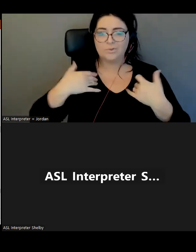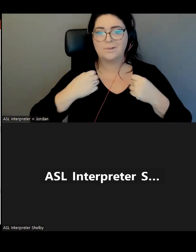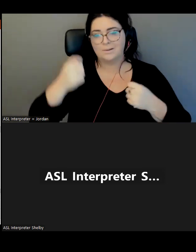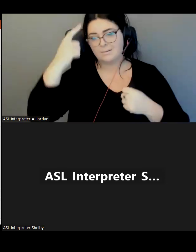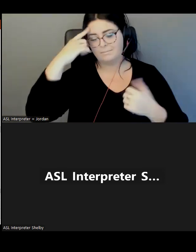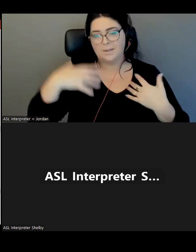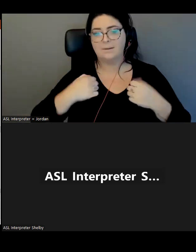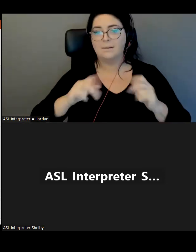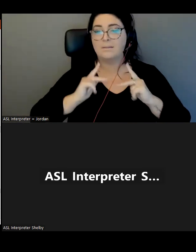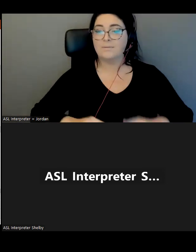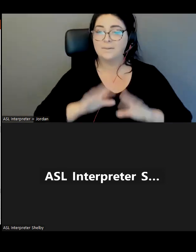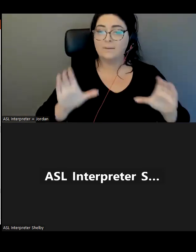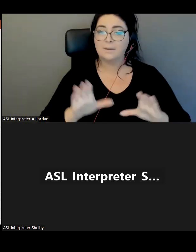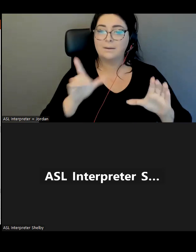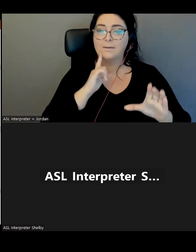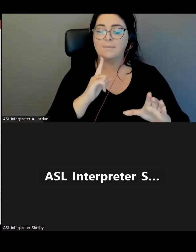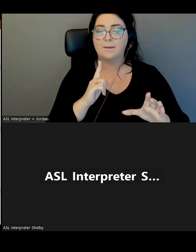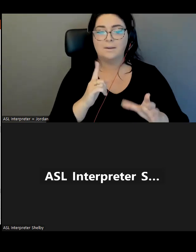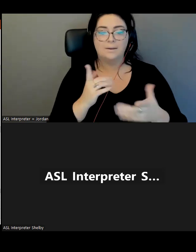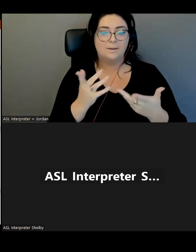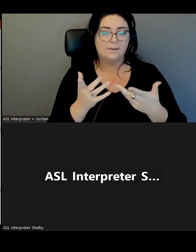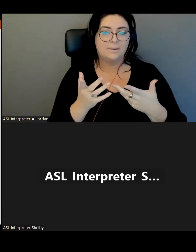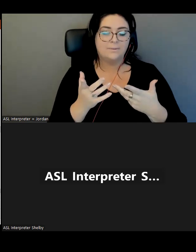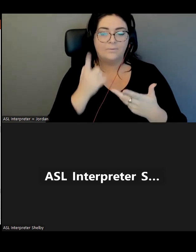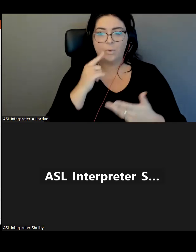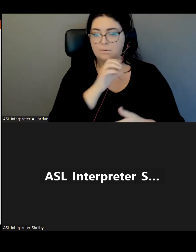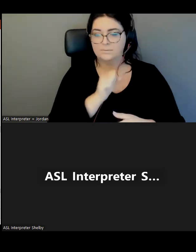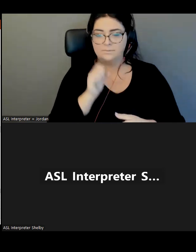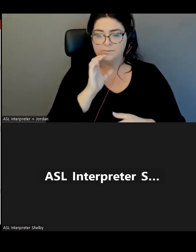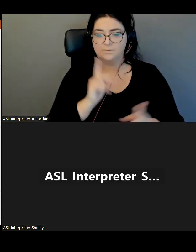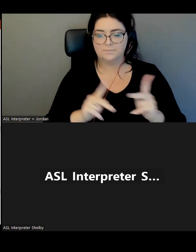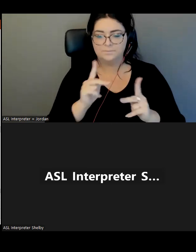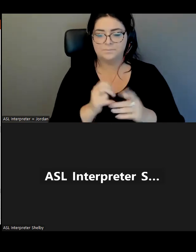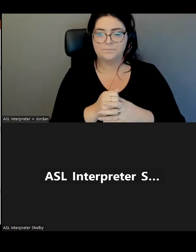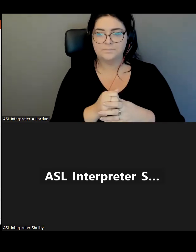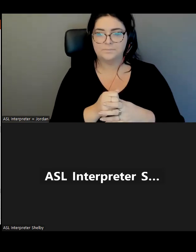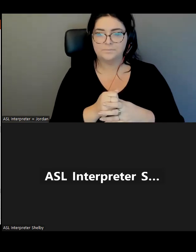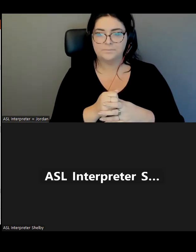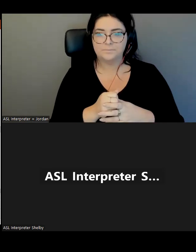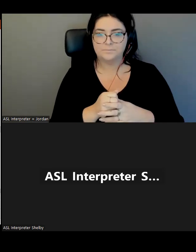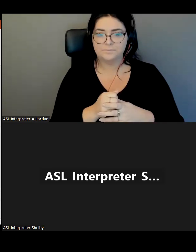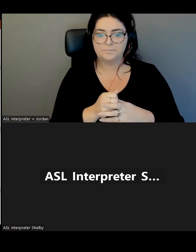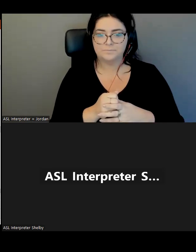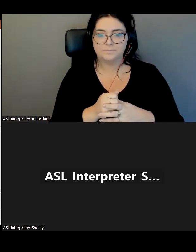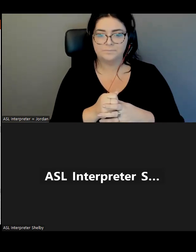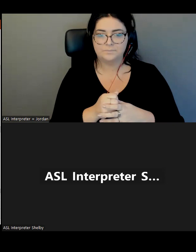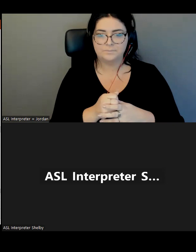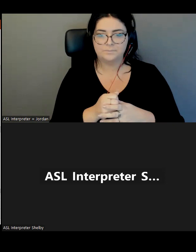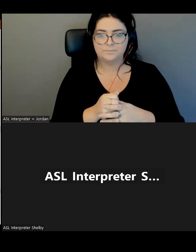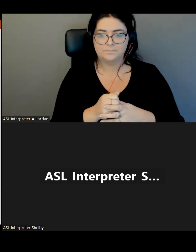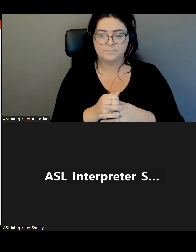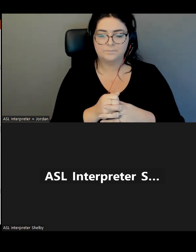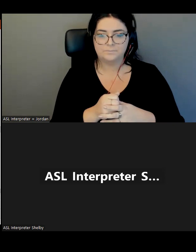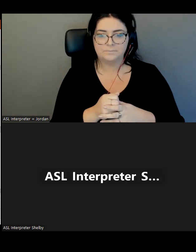health and physical activity aspect, especially for seniors. So, you know, over the course of a year, we do